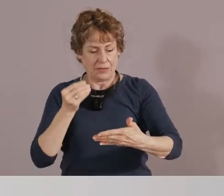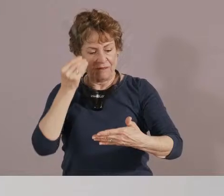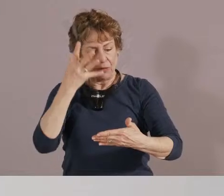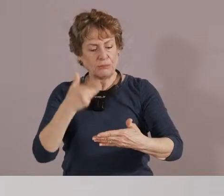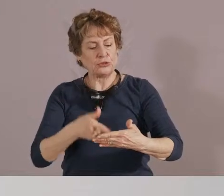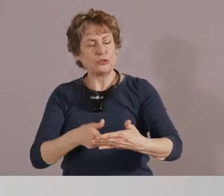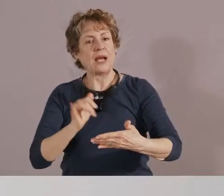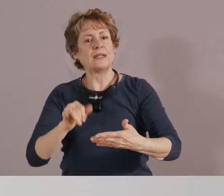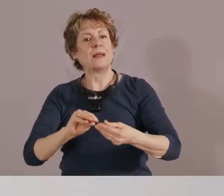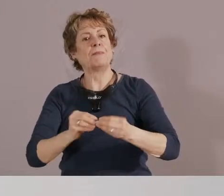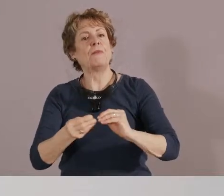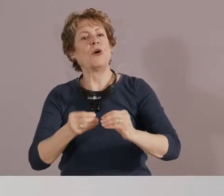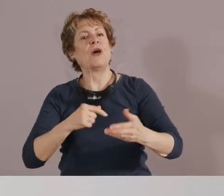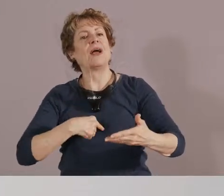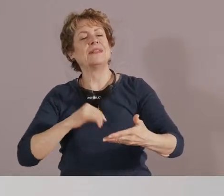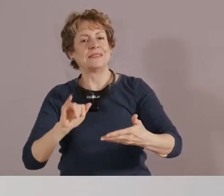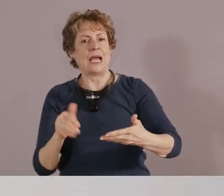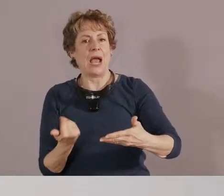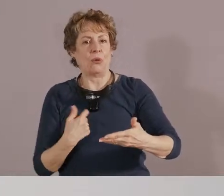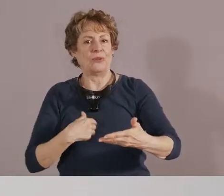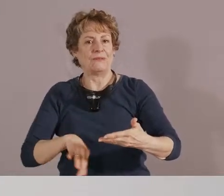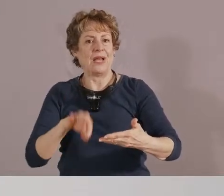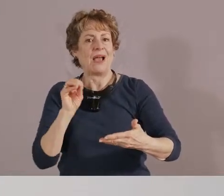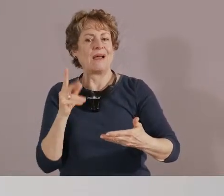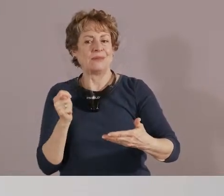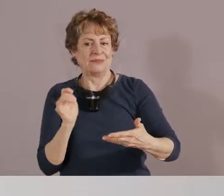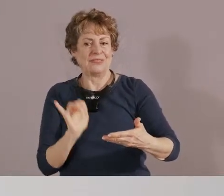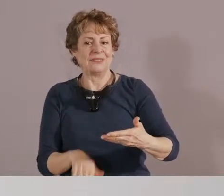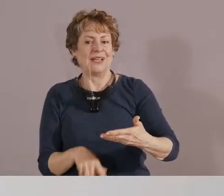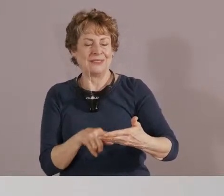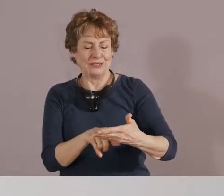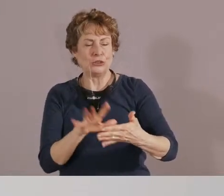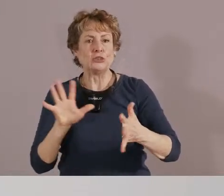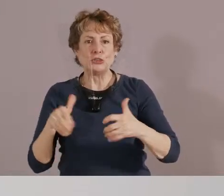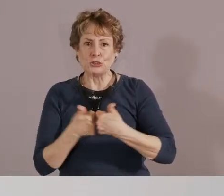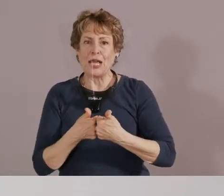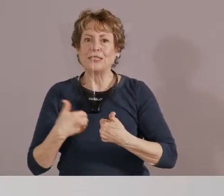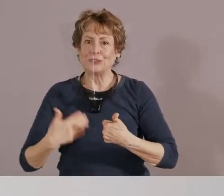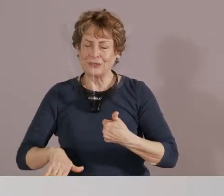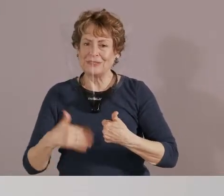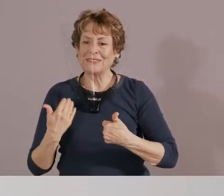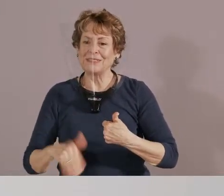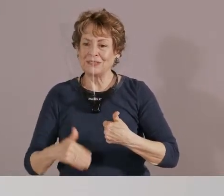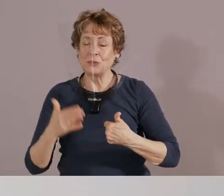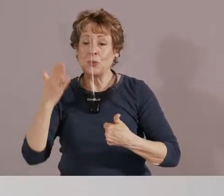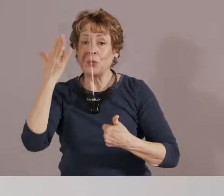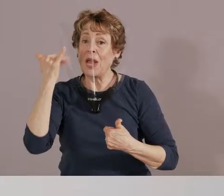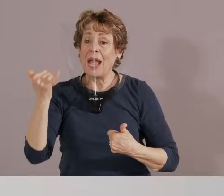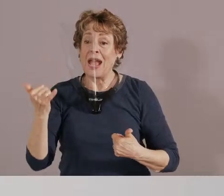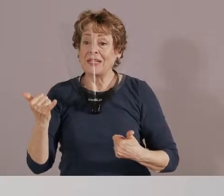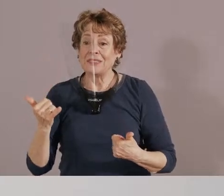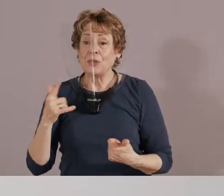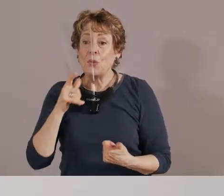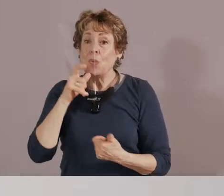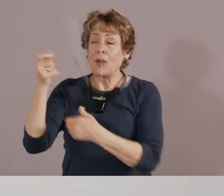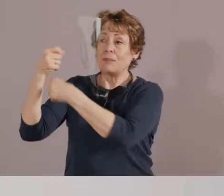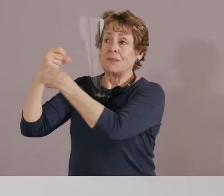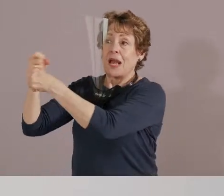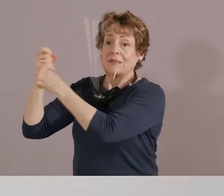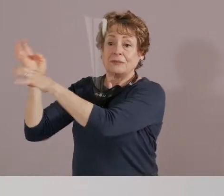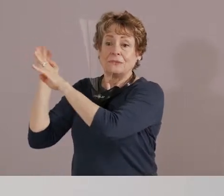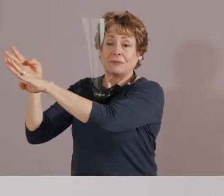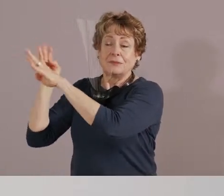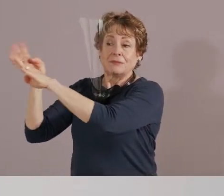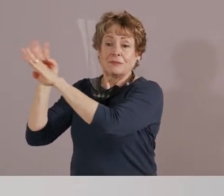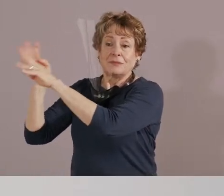a little bit of a challenge because they are being shipped directly from the manufacturer or McKesson directly to